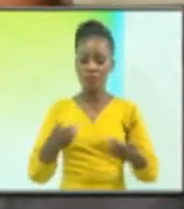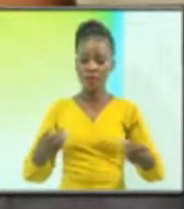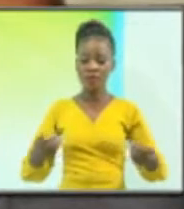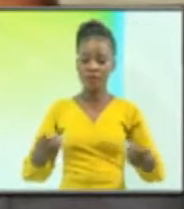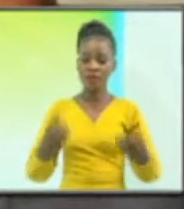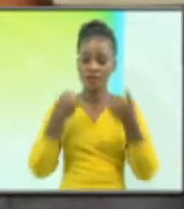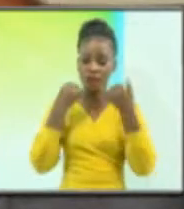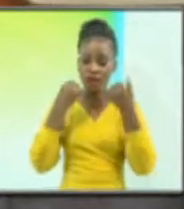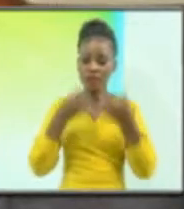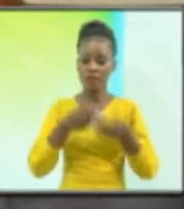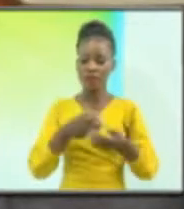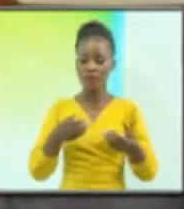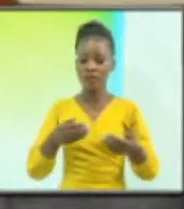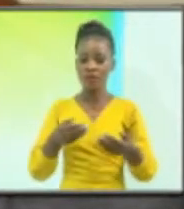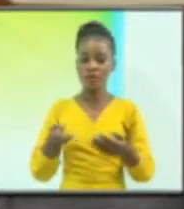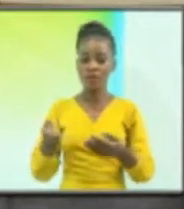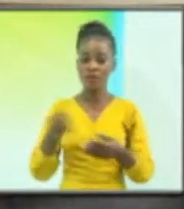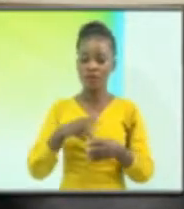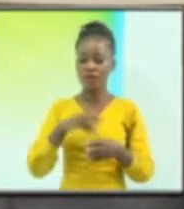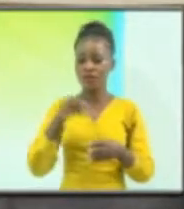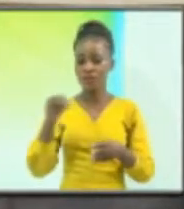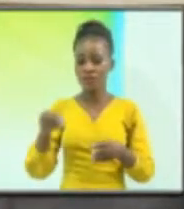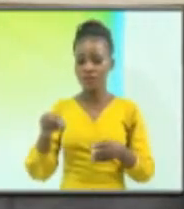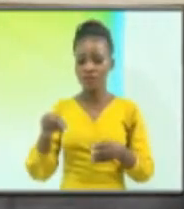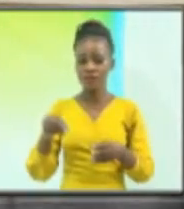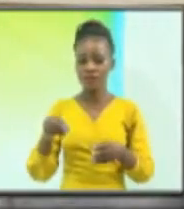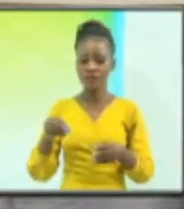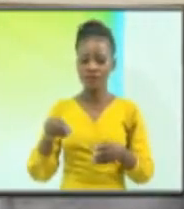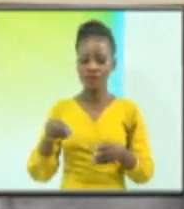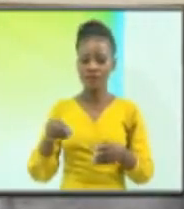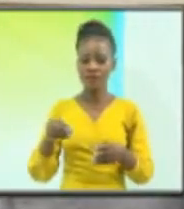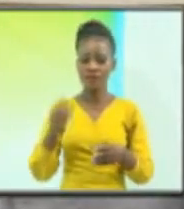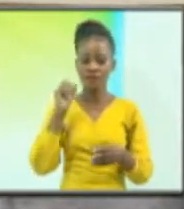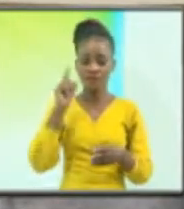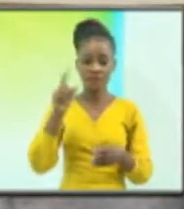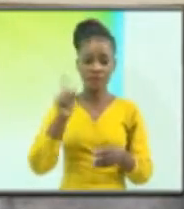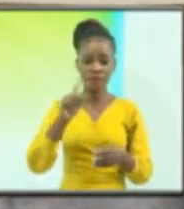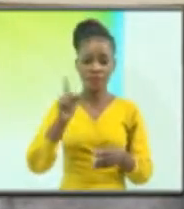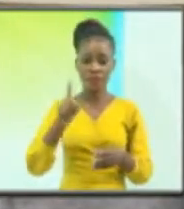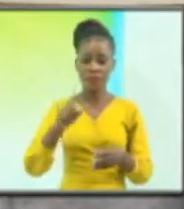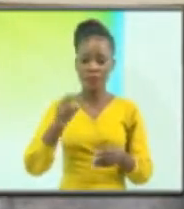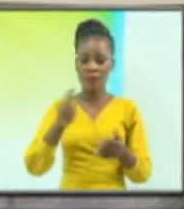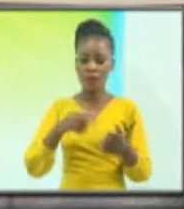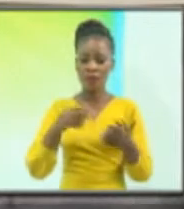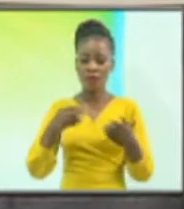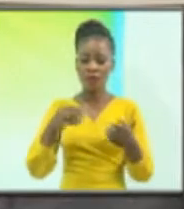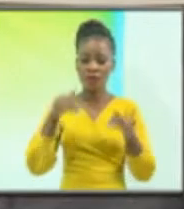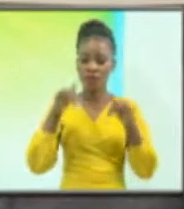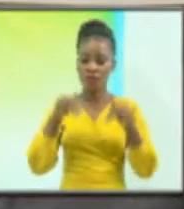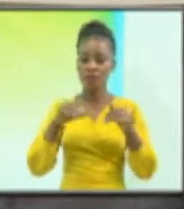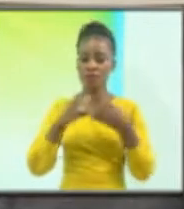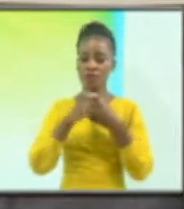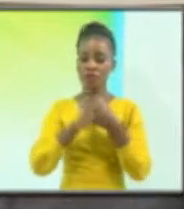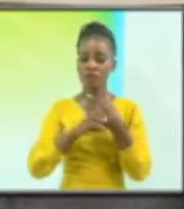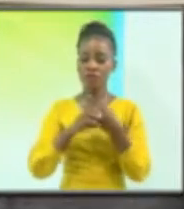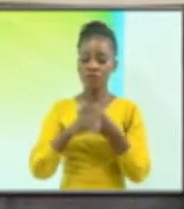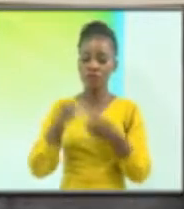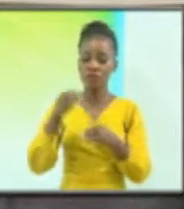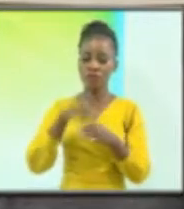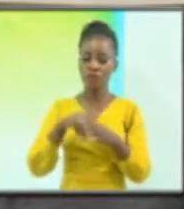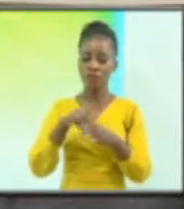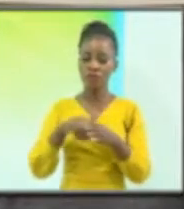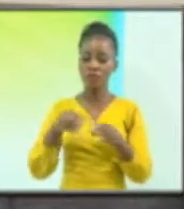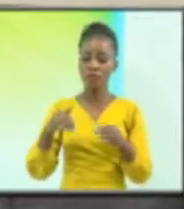them outside. Okay. At the embassy. Not those who are staying in the country. Okay. Living in those